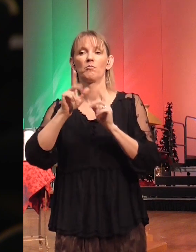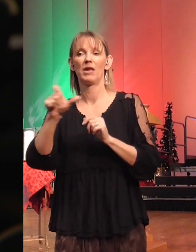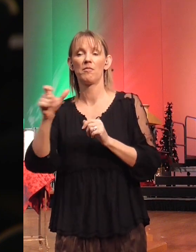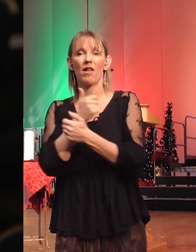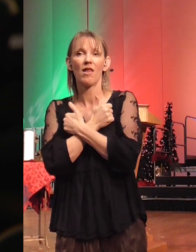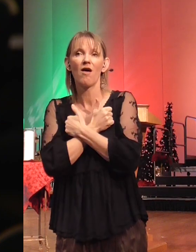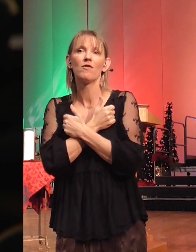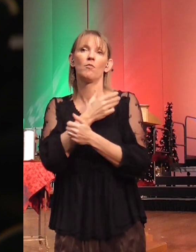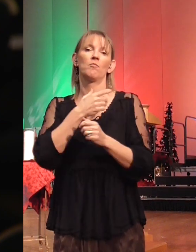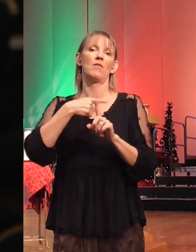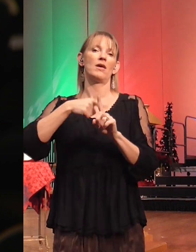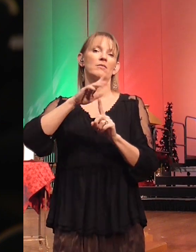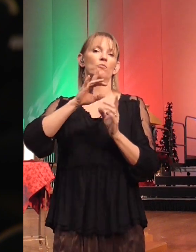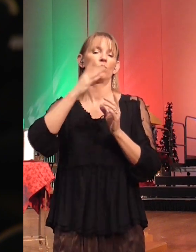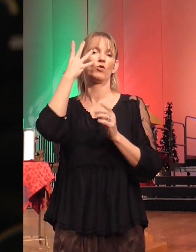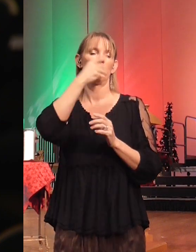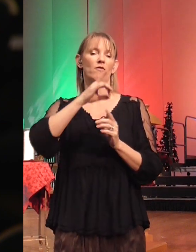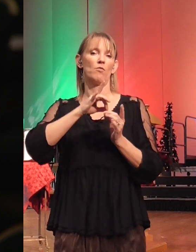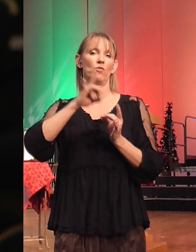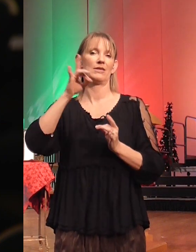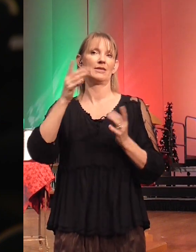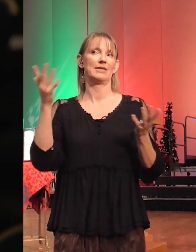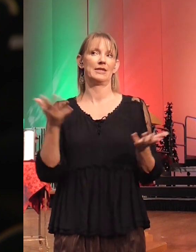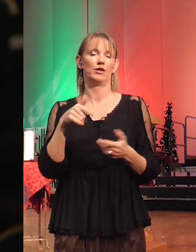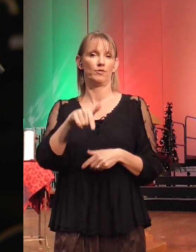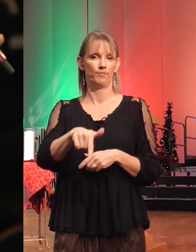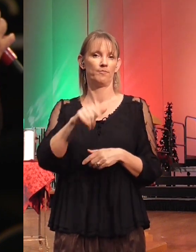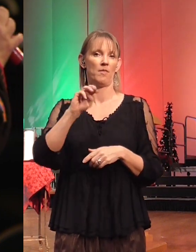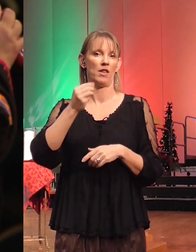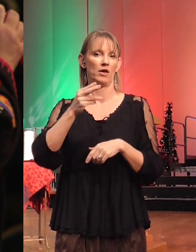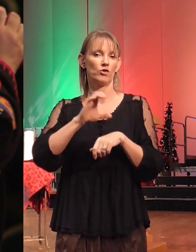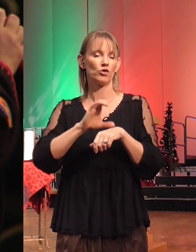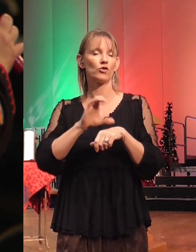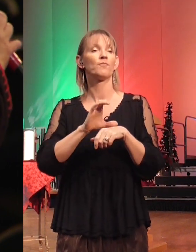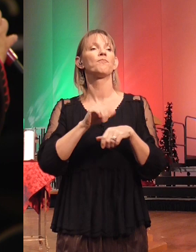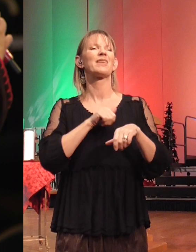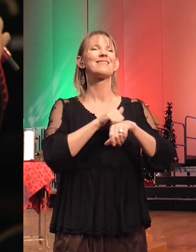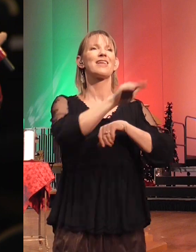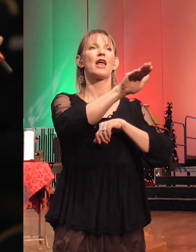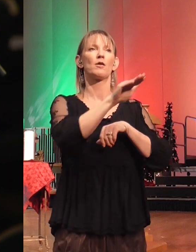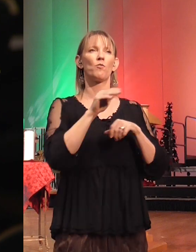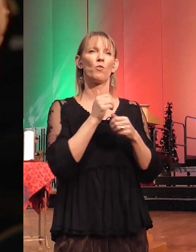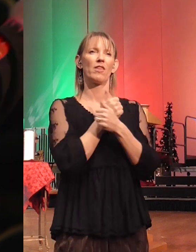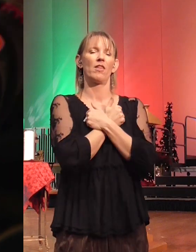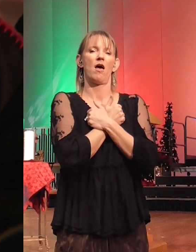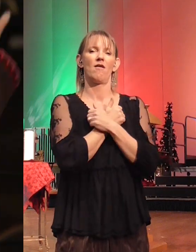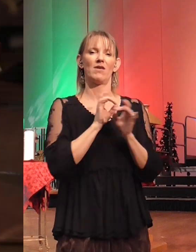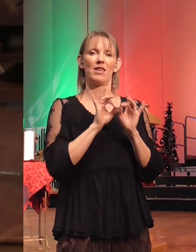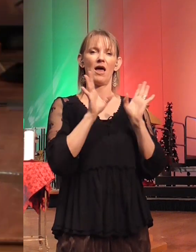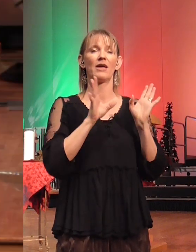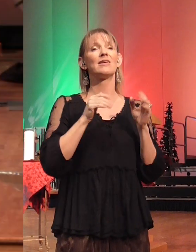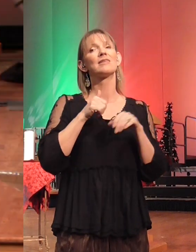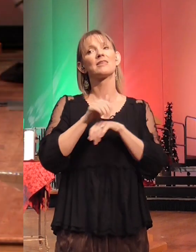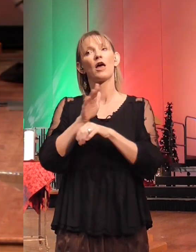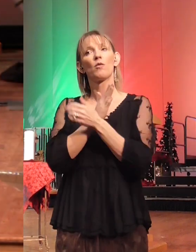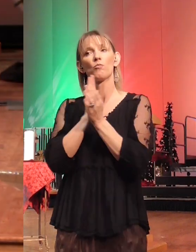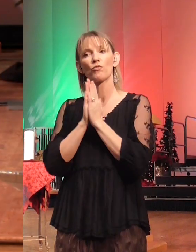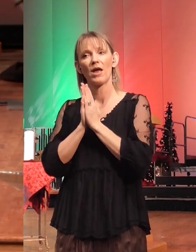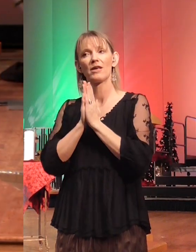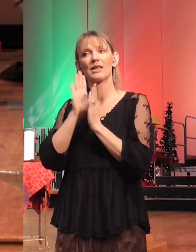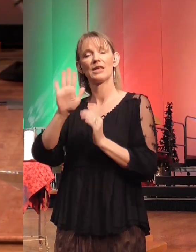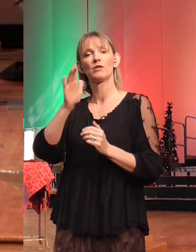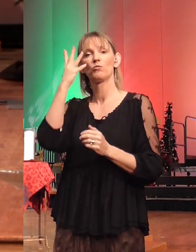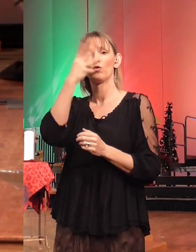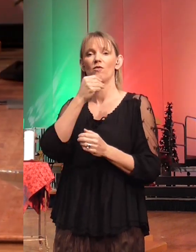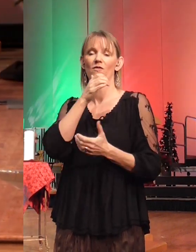and his beautiful presence to Mile High Church. And send him on his way with great love and light, and send our prayers to his beautiful wife Janice, who's here today,